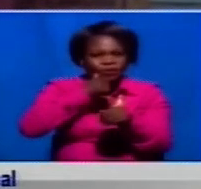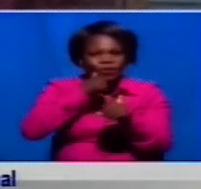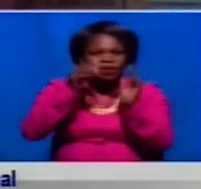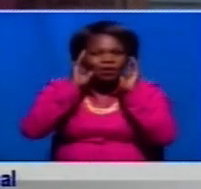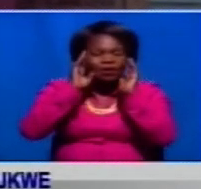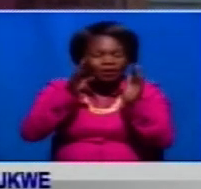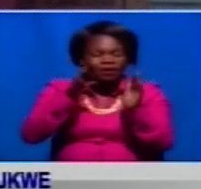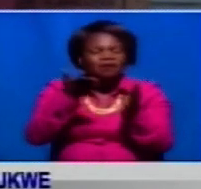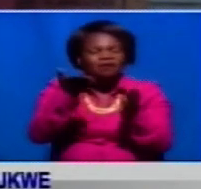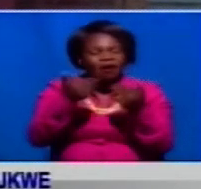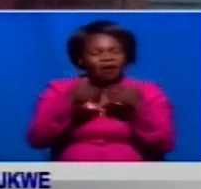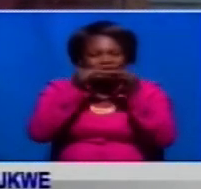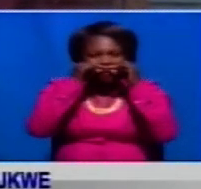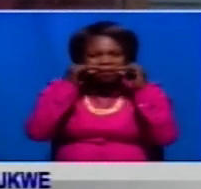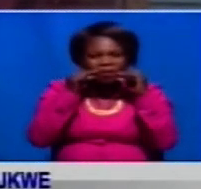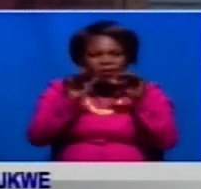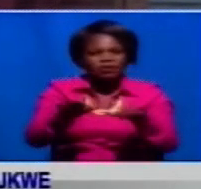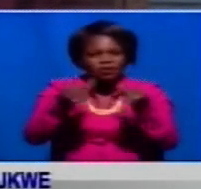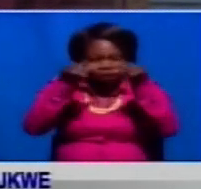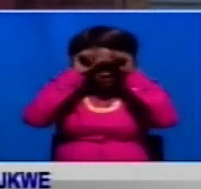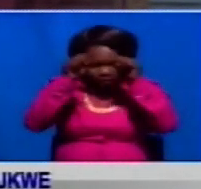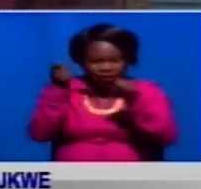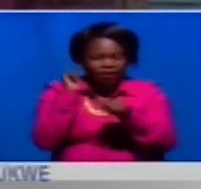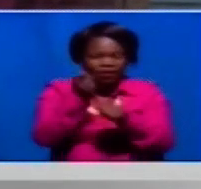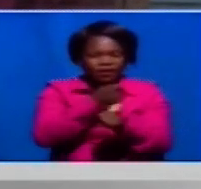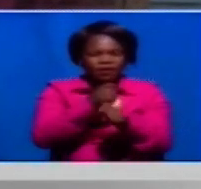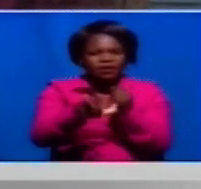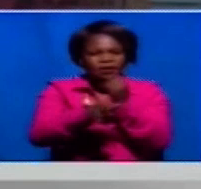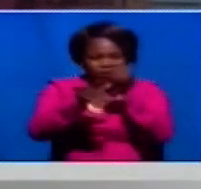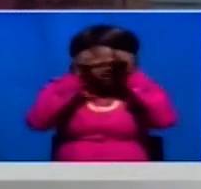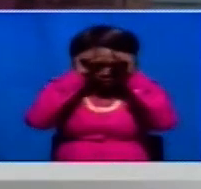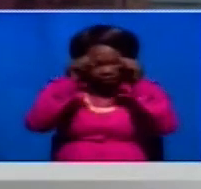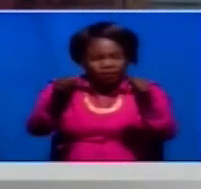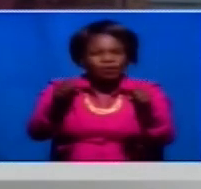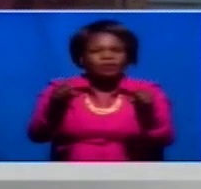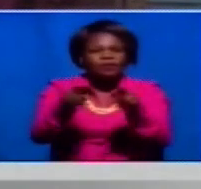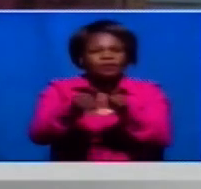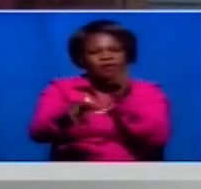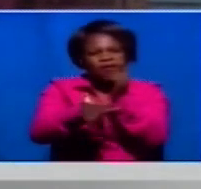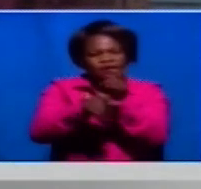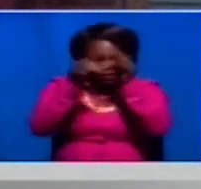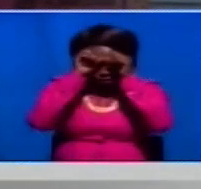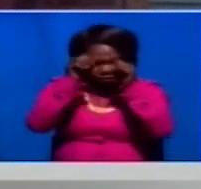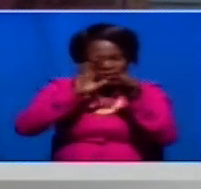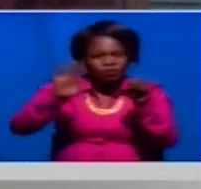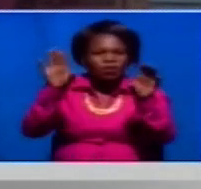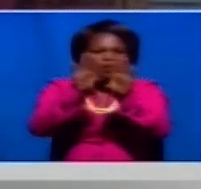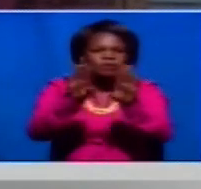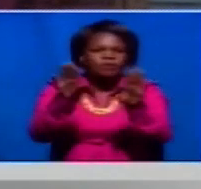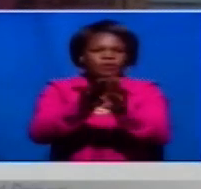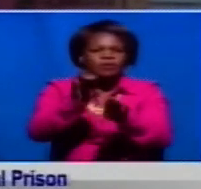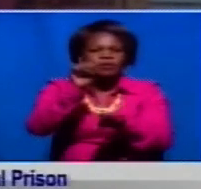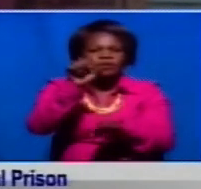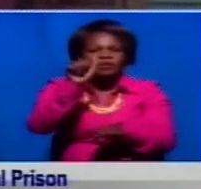Zimbabwean President Robert Mugabe, Kenya's Deputy President William Ruto, and Vice President of Malawi,